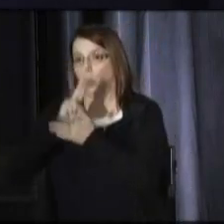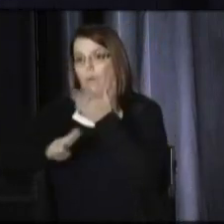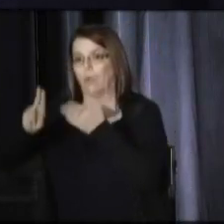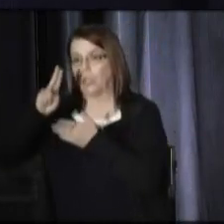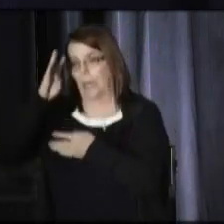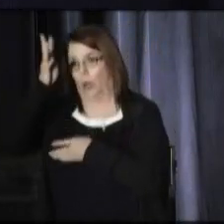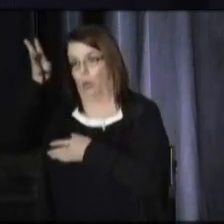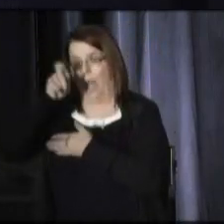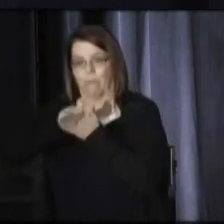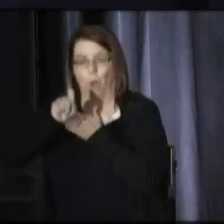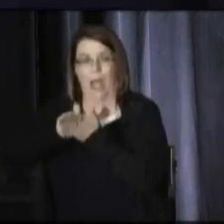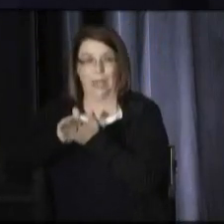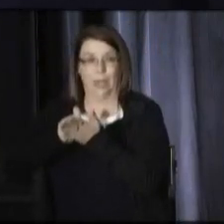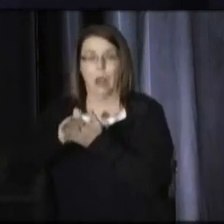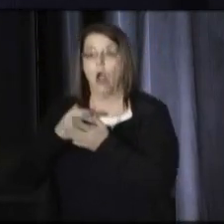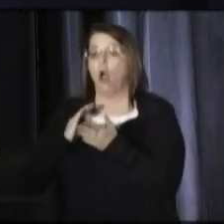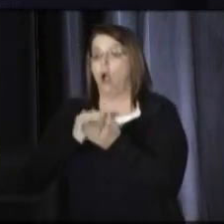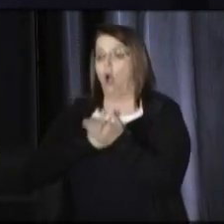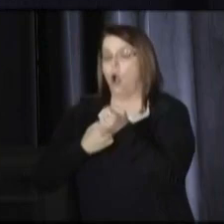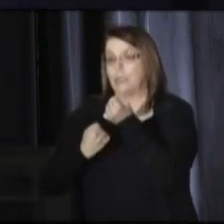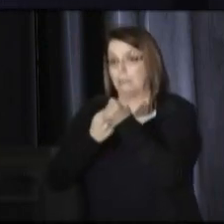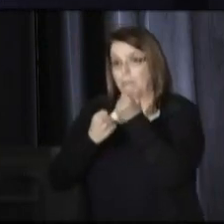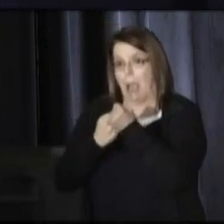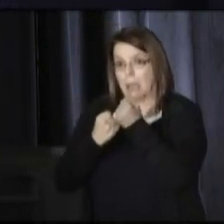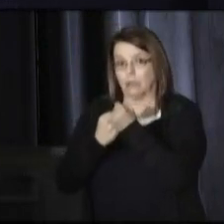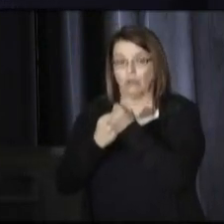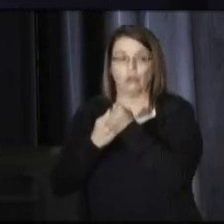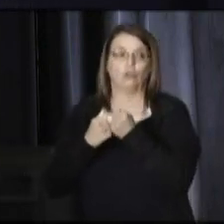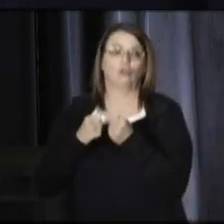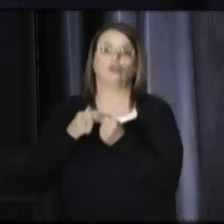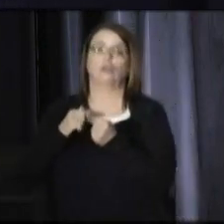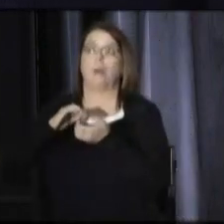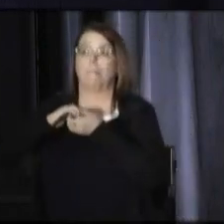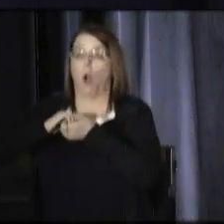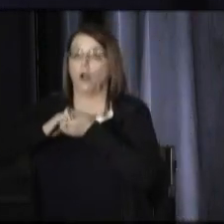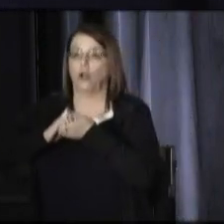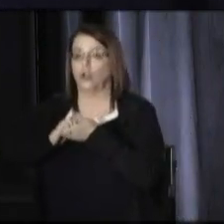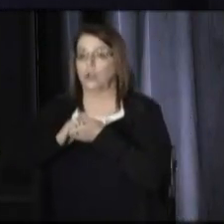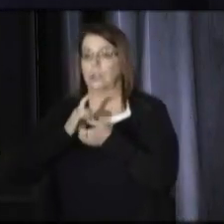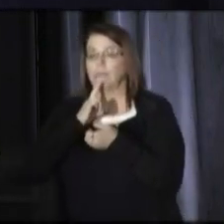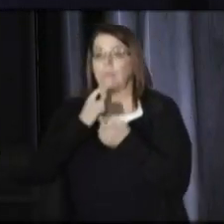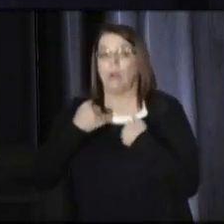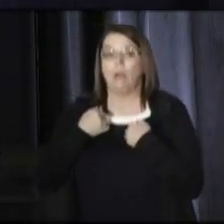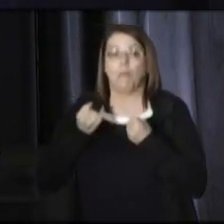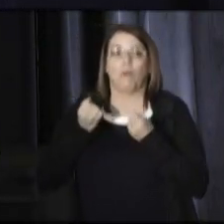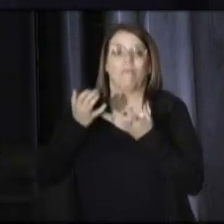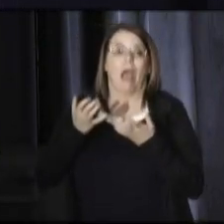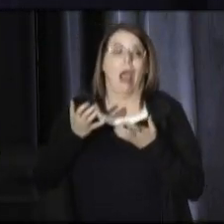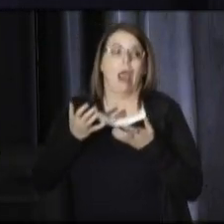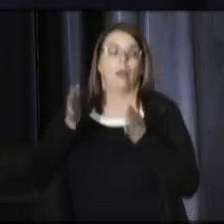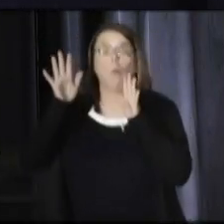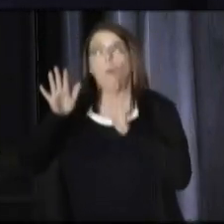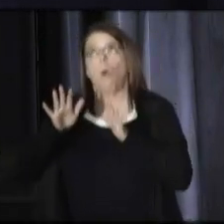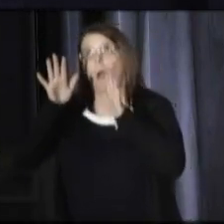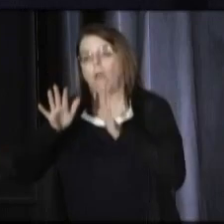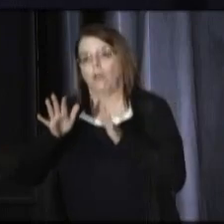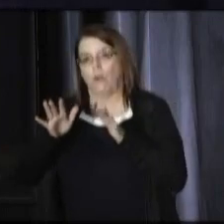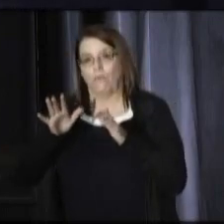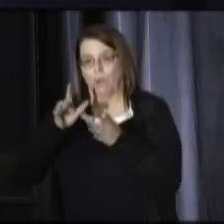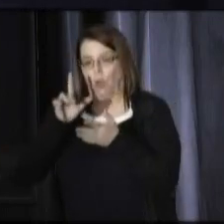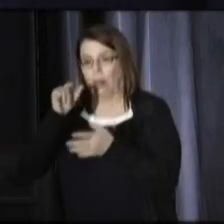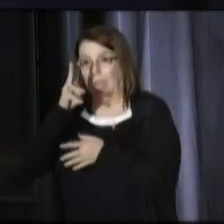literary partners and sponsors allow AWP to present extraordinary literary events and help us keep our conference